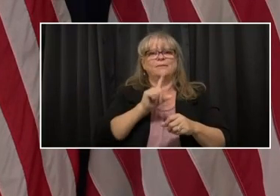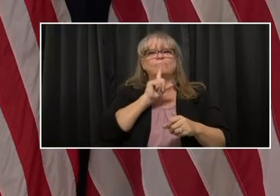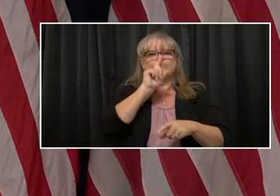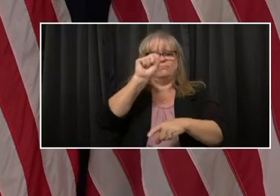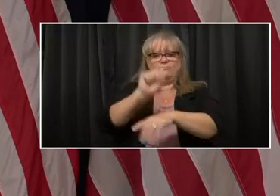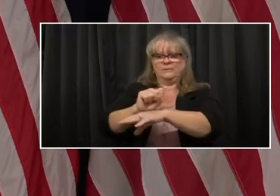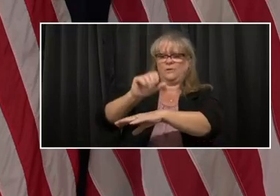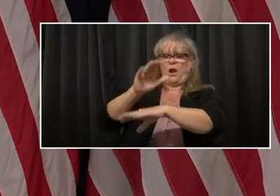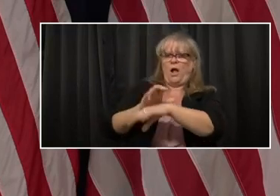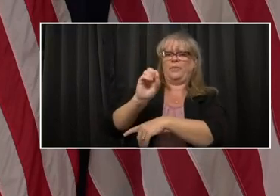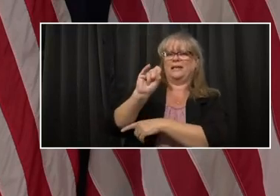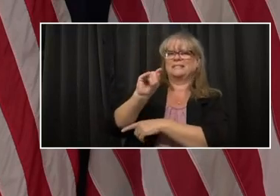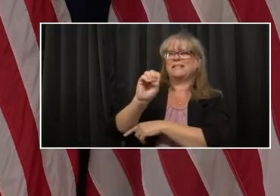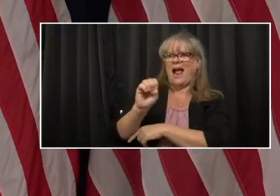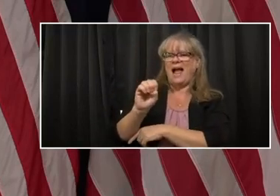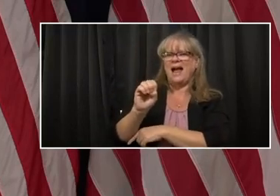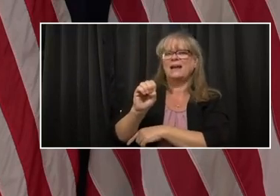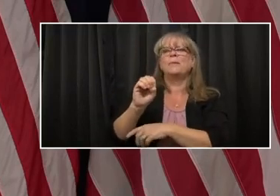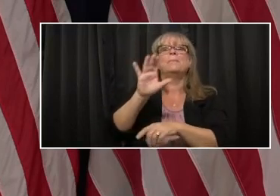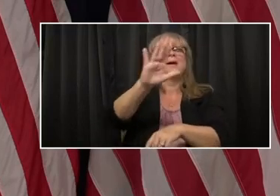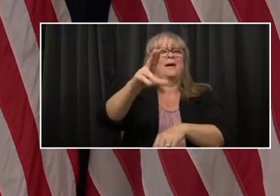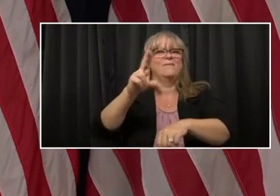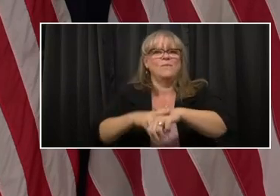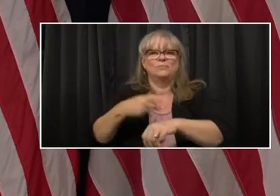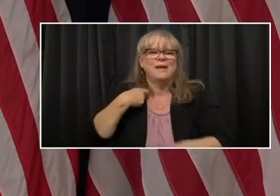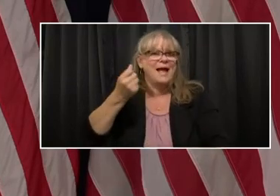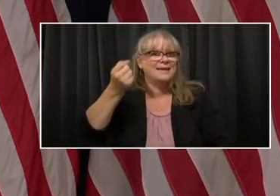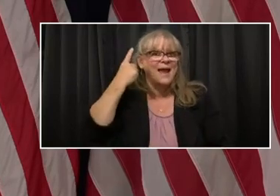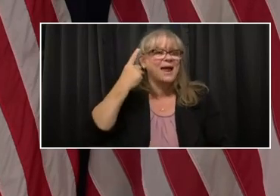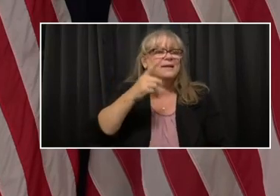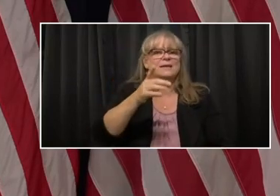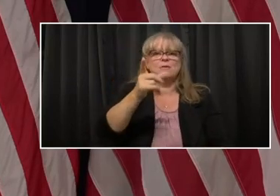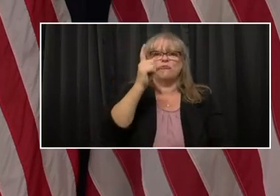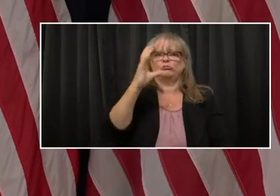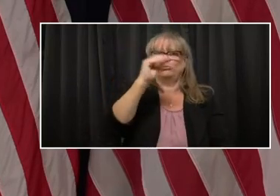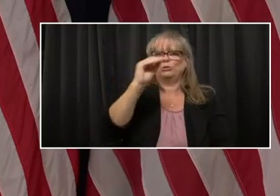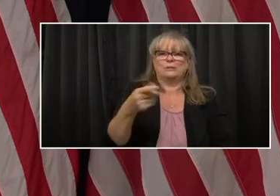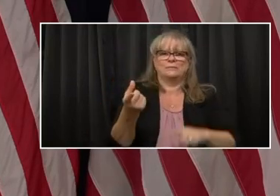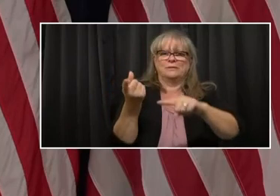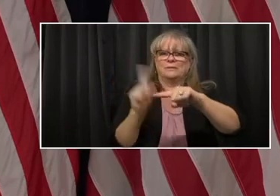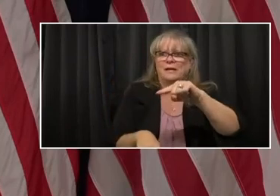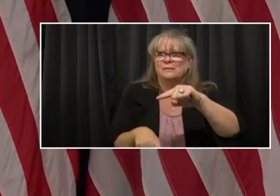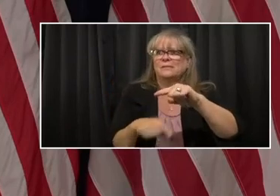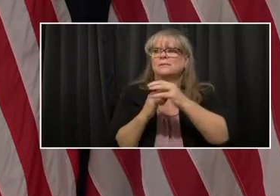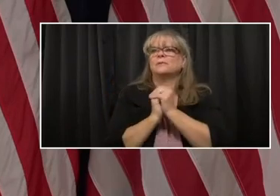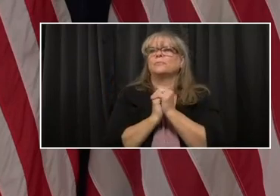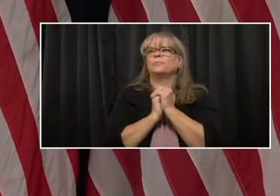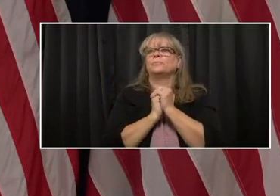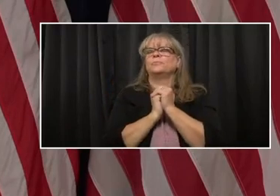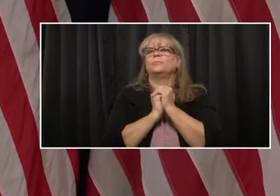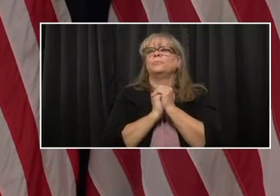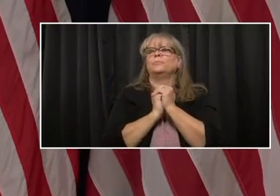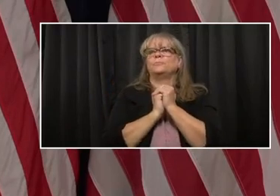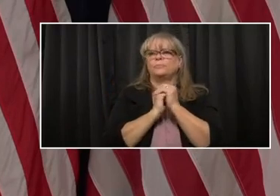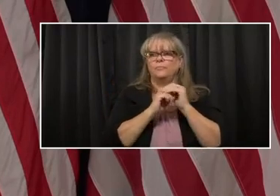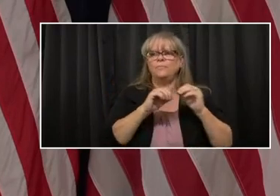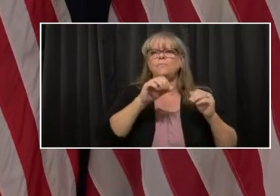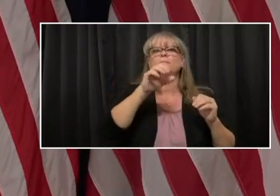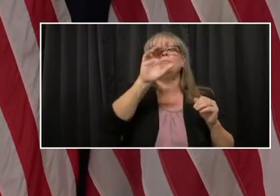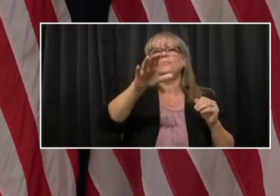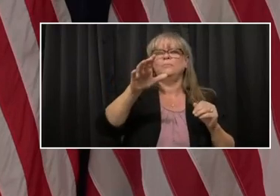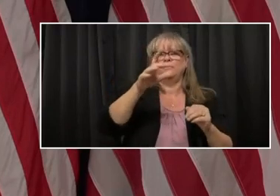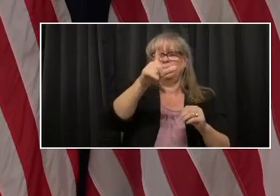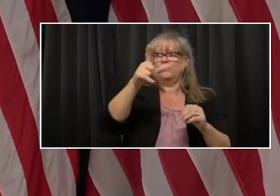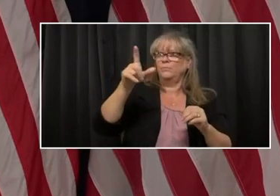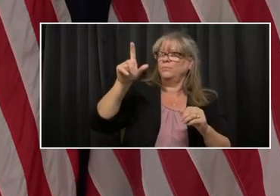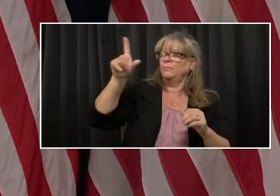that ability as a state, and it's quite likely we don't really have that as a nation either. There are